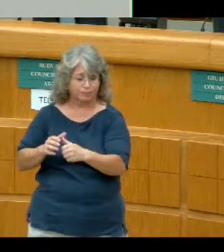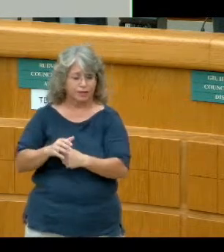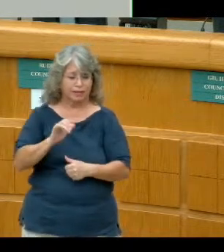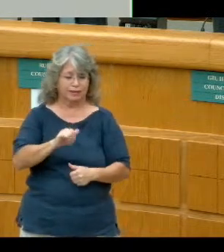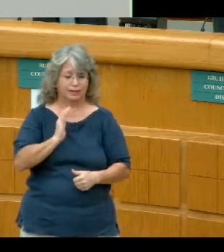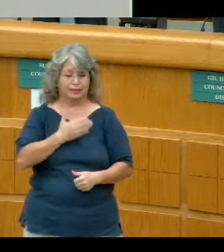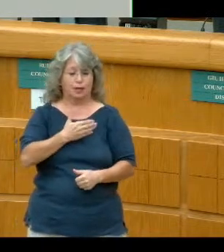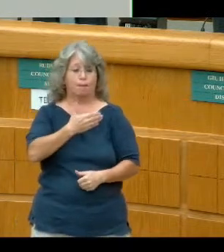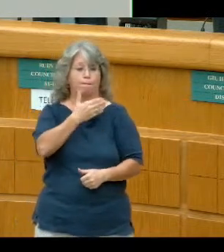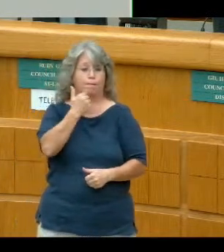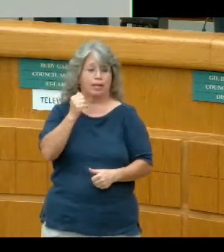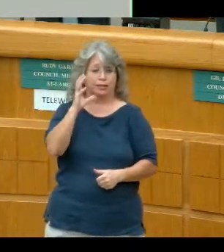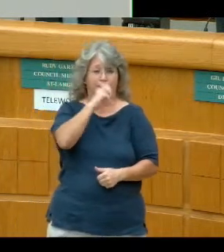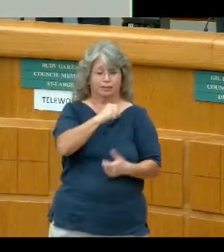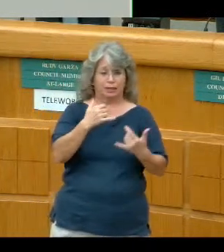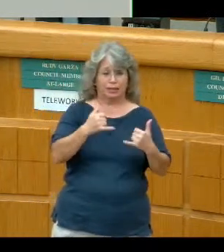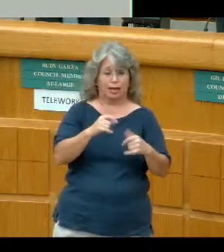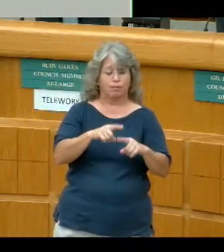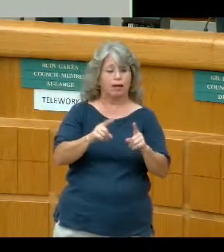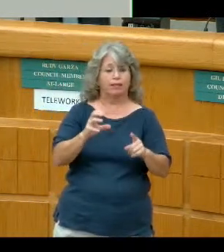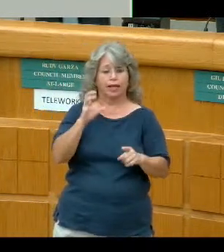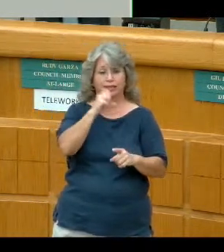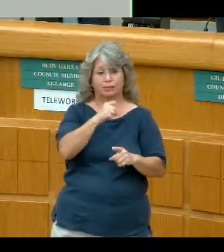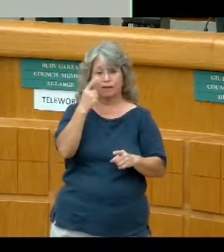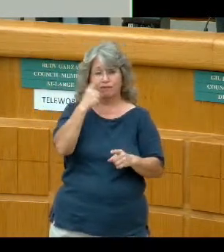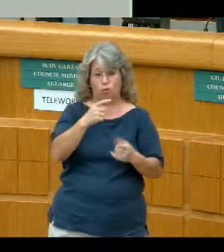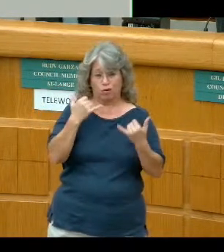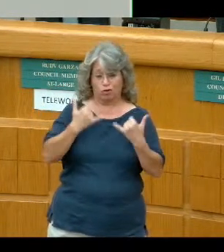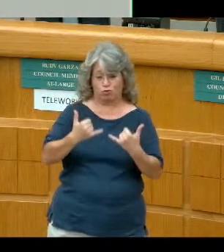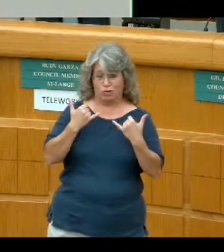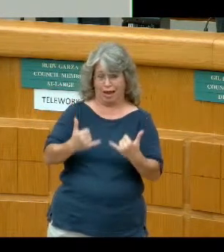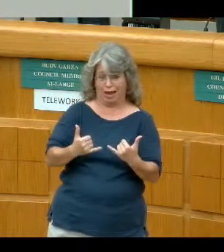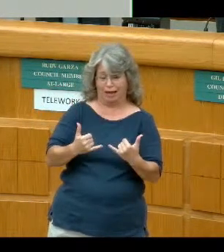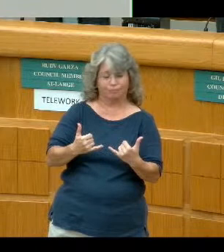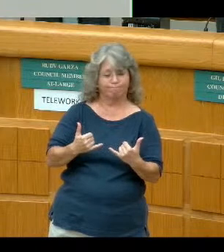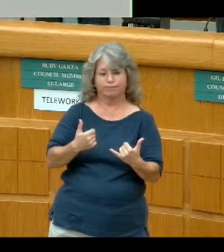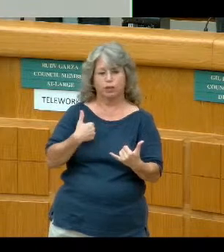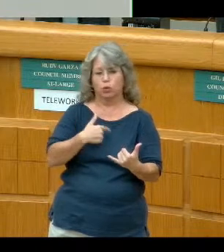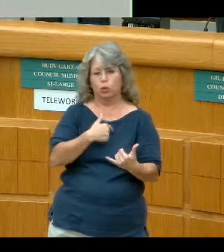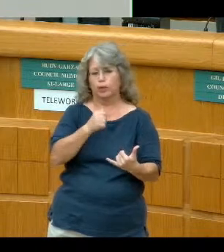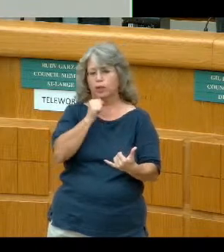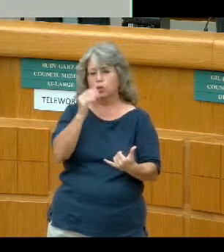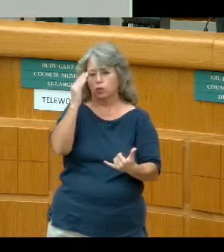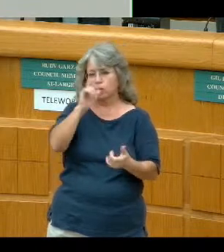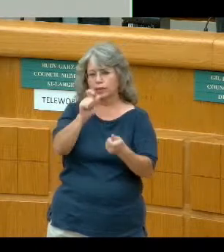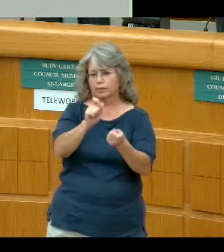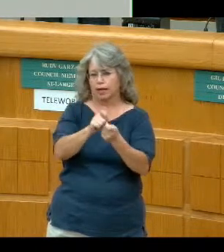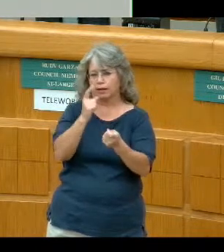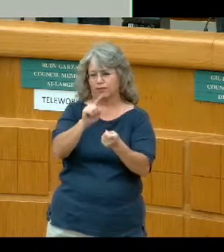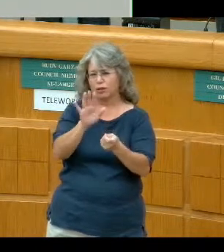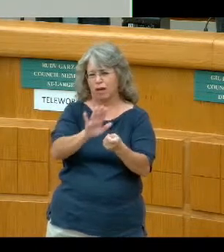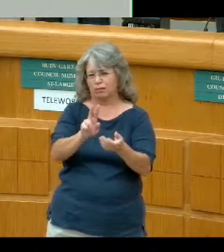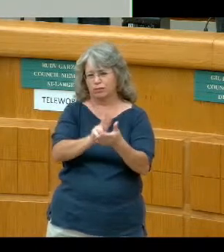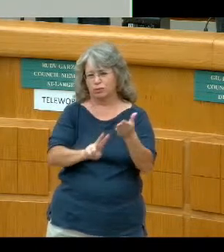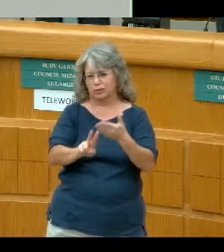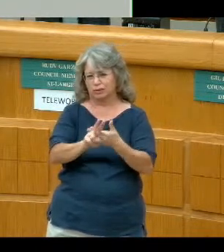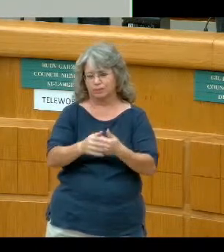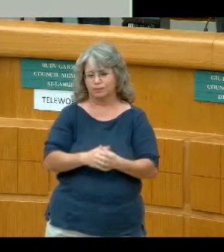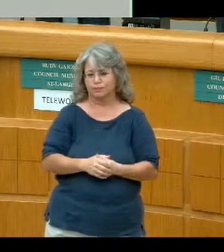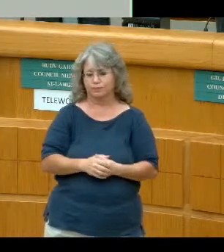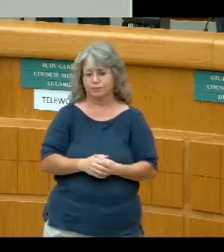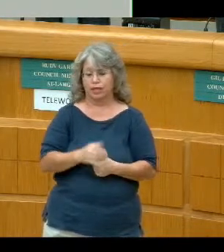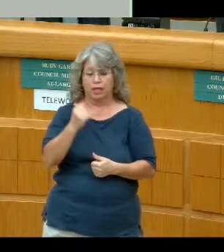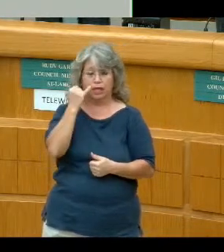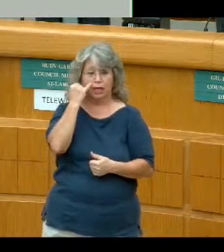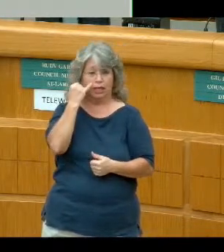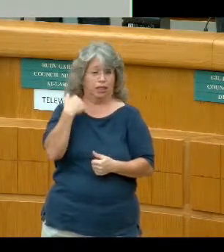it's not the estimate of today. The estimate of today we won't get for a couple weeks. If we can hold steady at this rate,